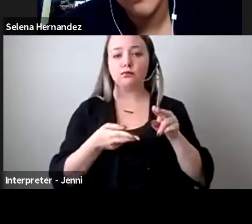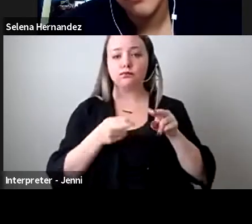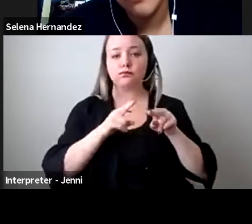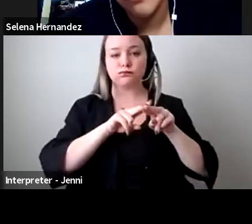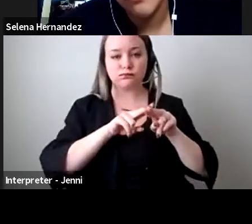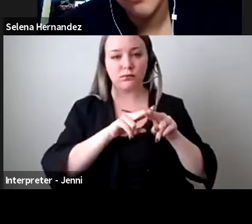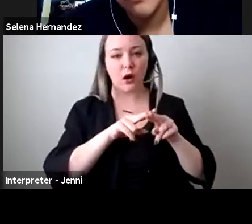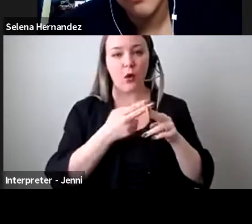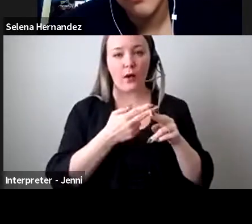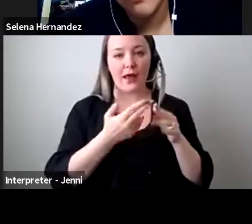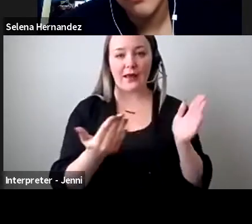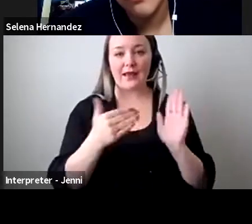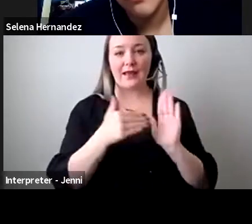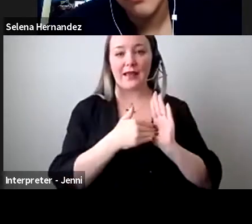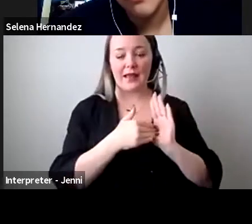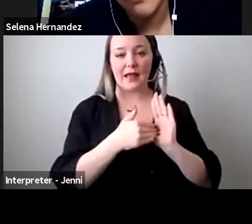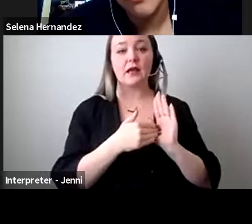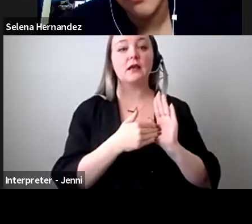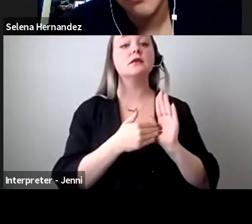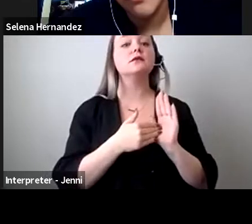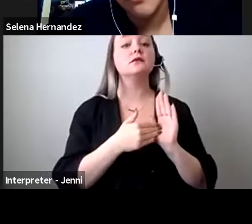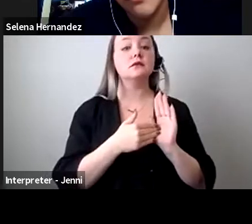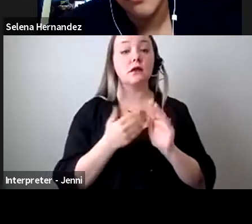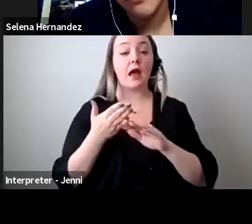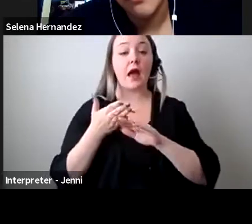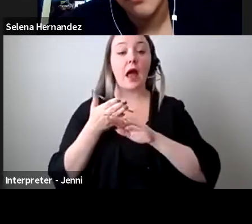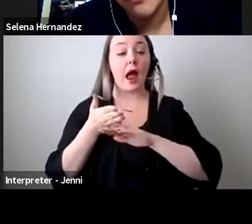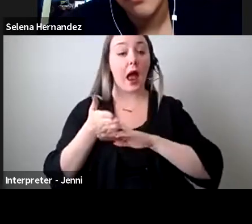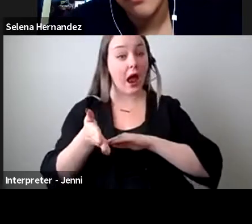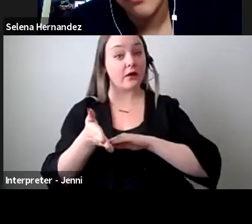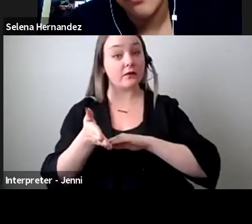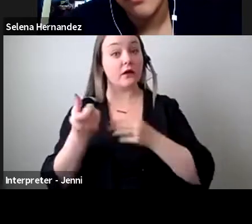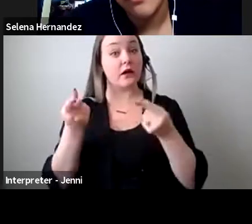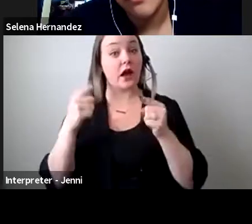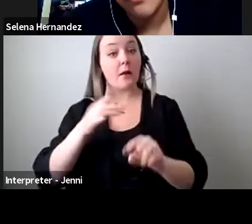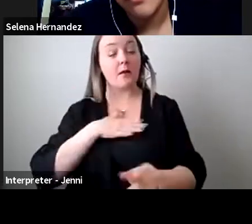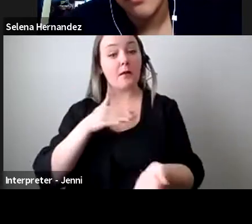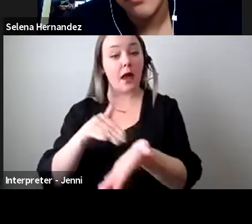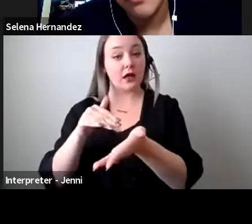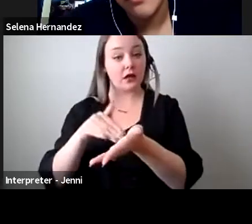needed. After that, my doctor, of course, asked me if I was able to